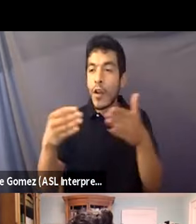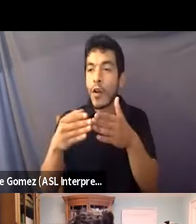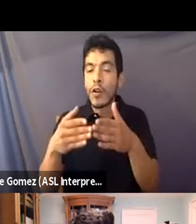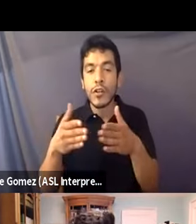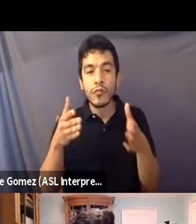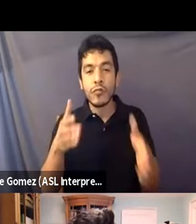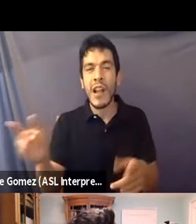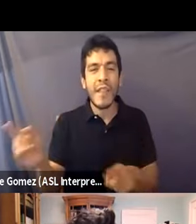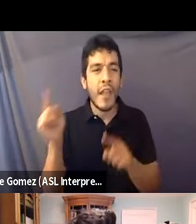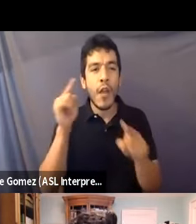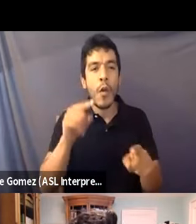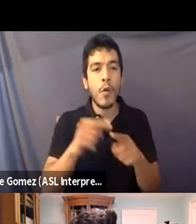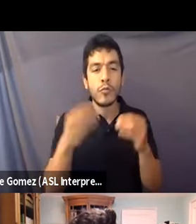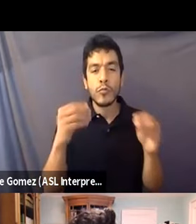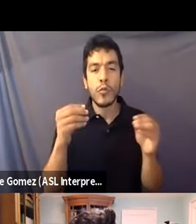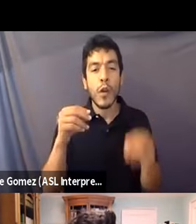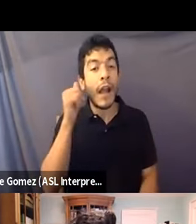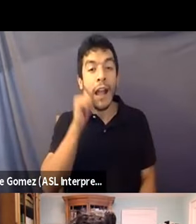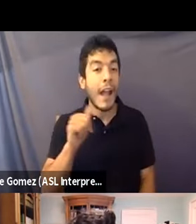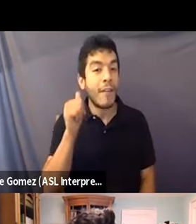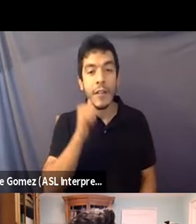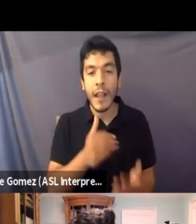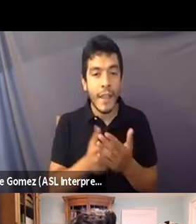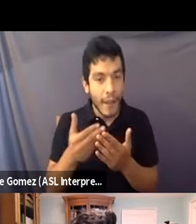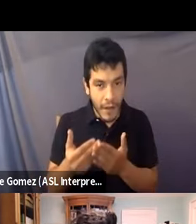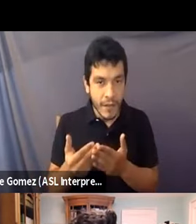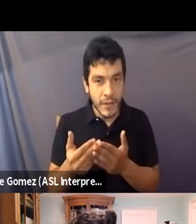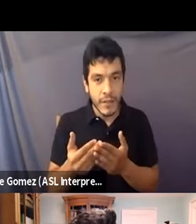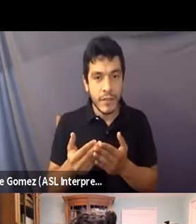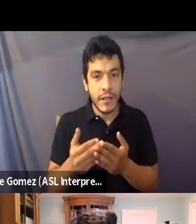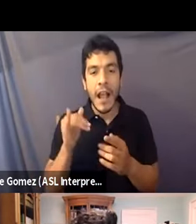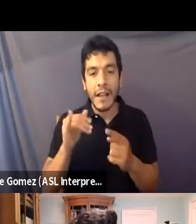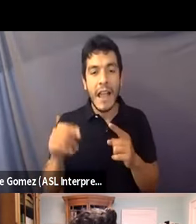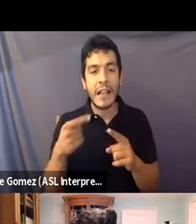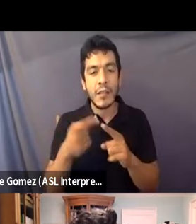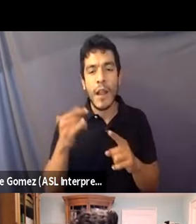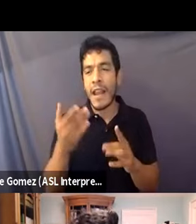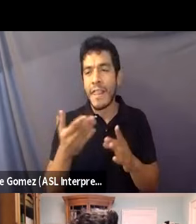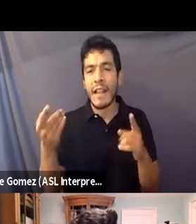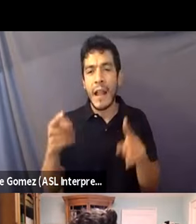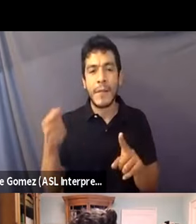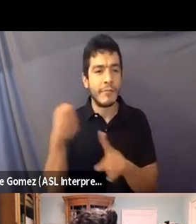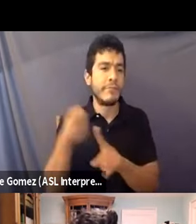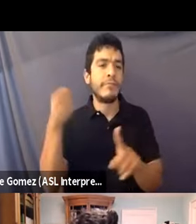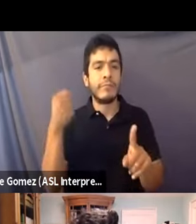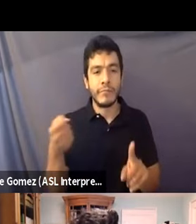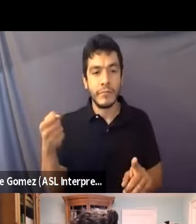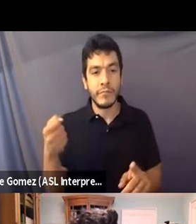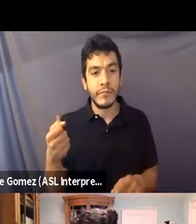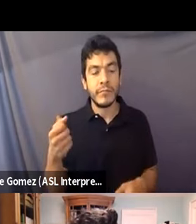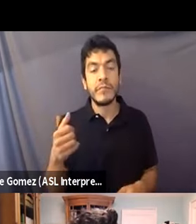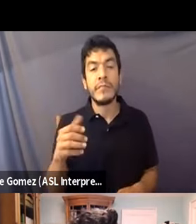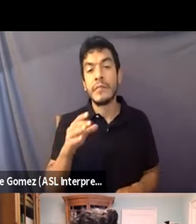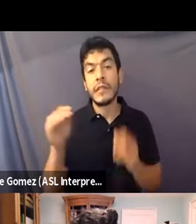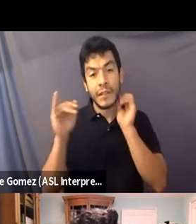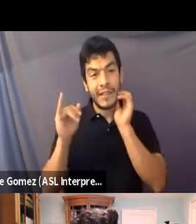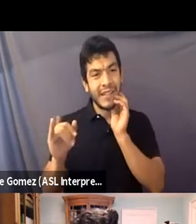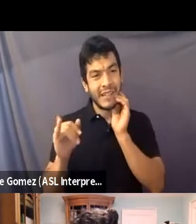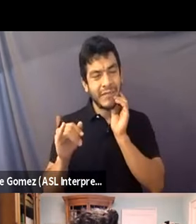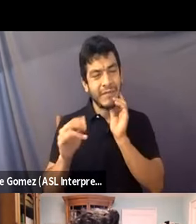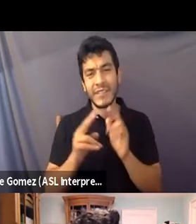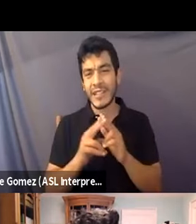to the grocery store, everyday things. Those are when those attacks are happening. And it's so, you know, sort of like